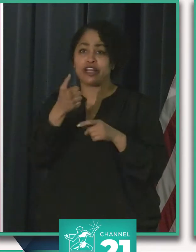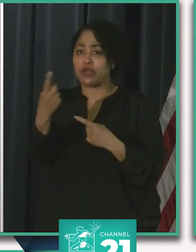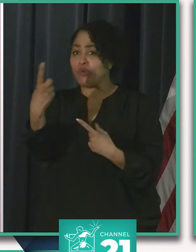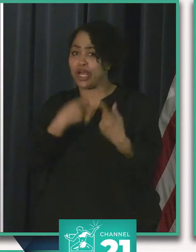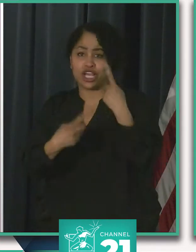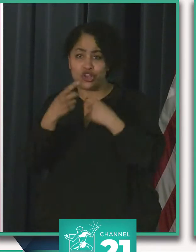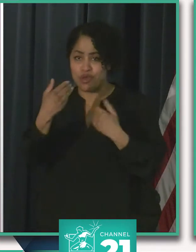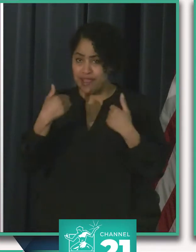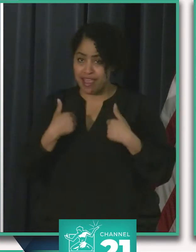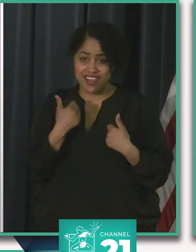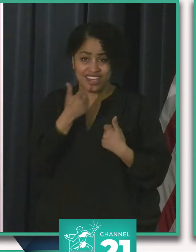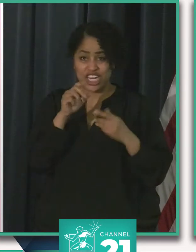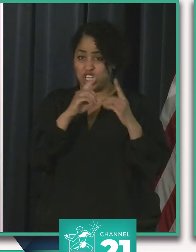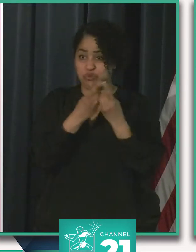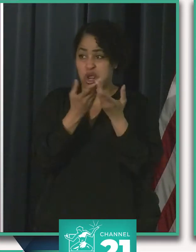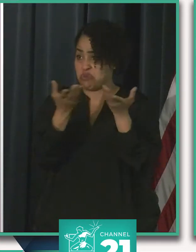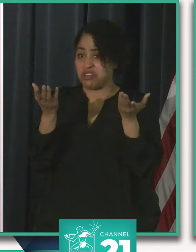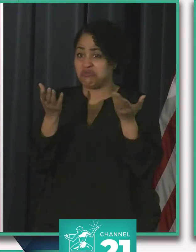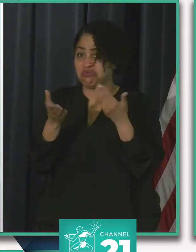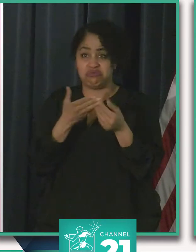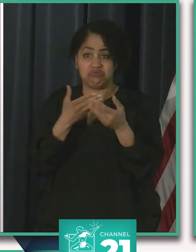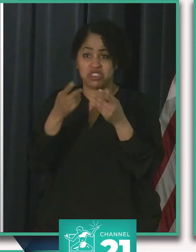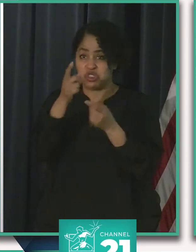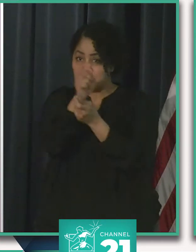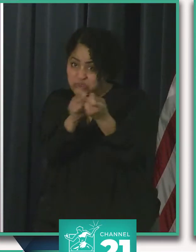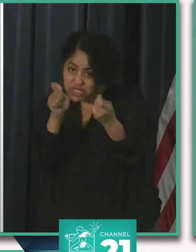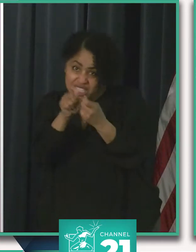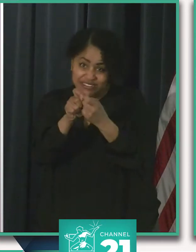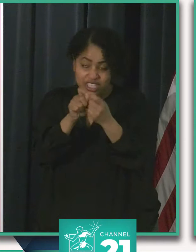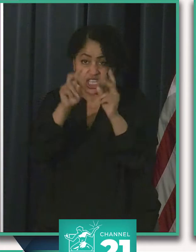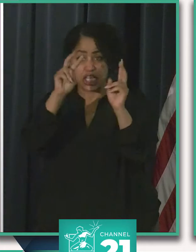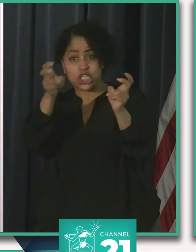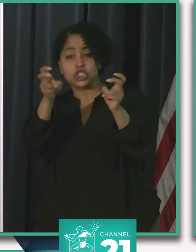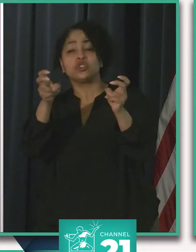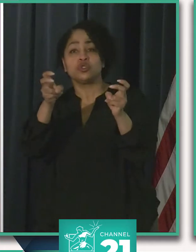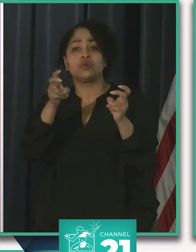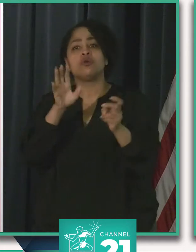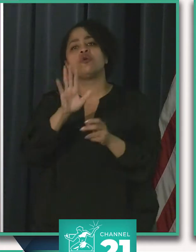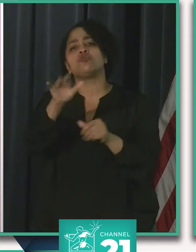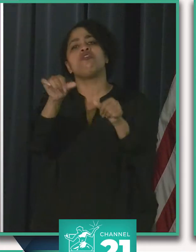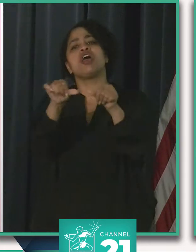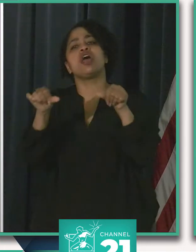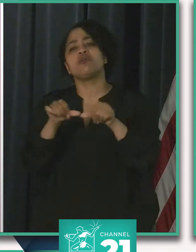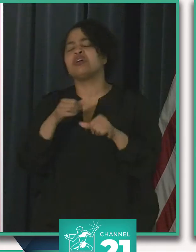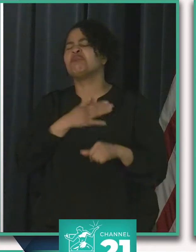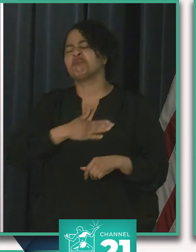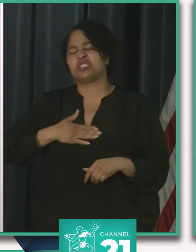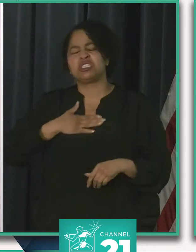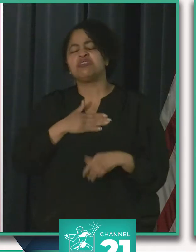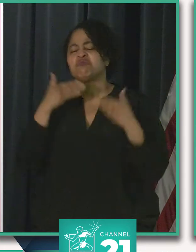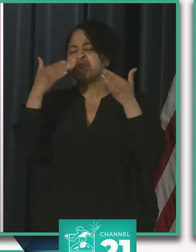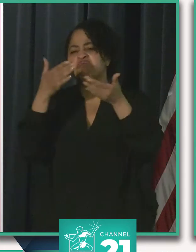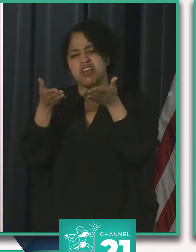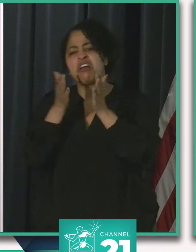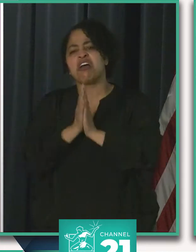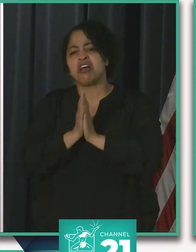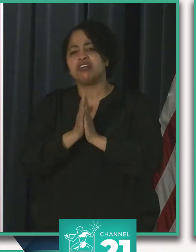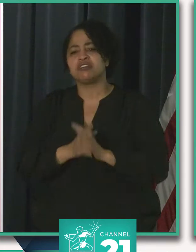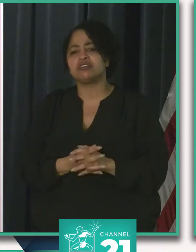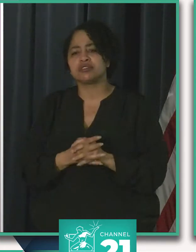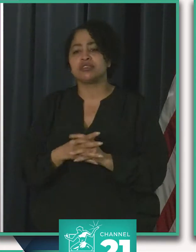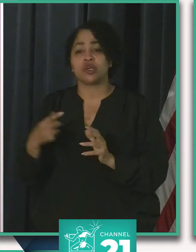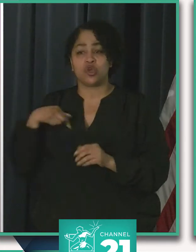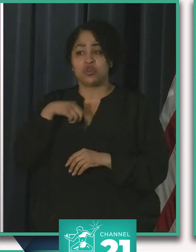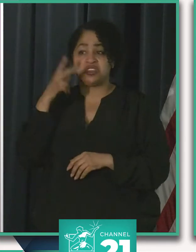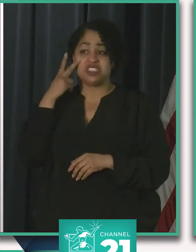have on any department. So no matter how specific your issue is in your particular area, please ask it, and